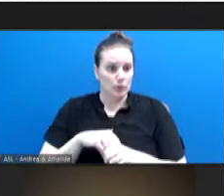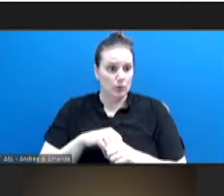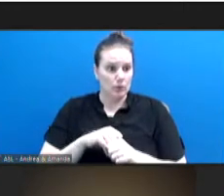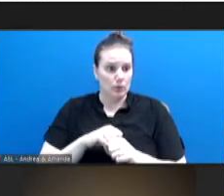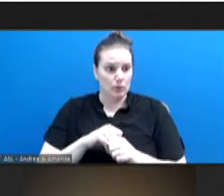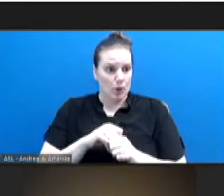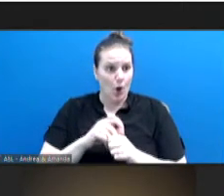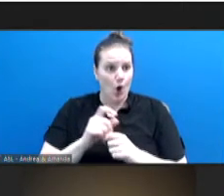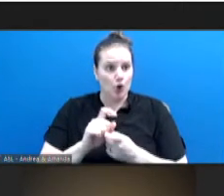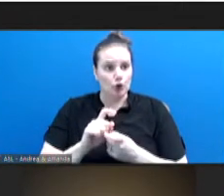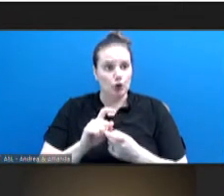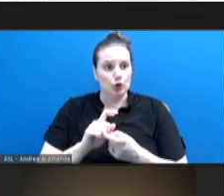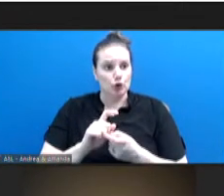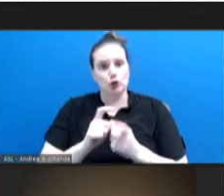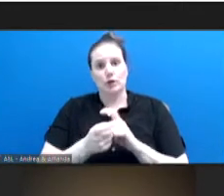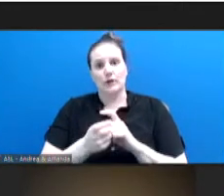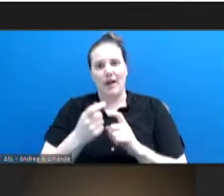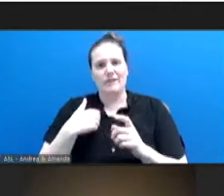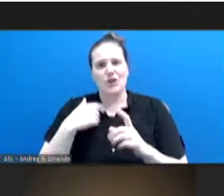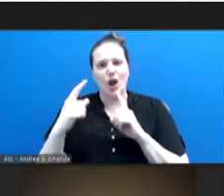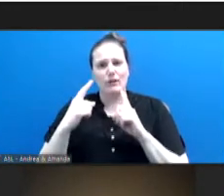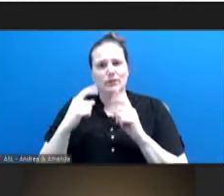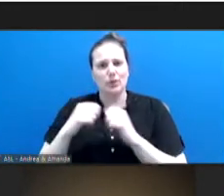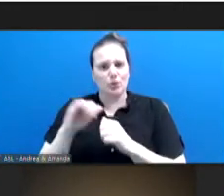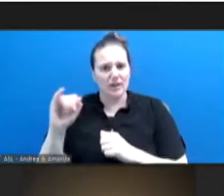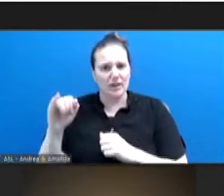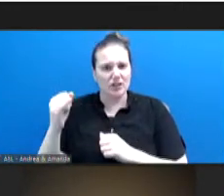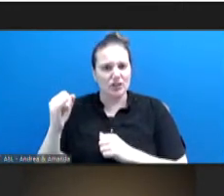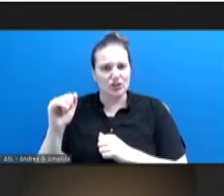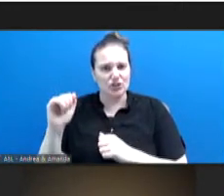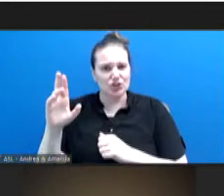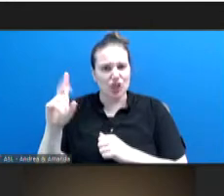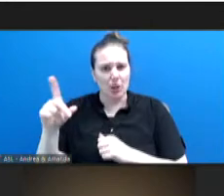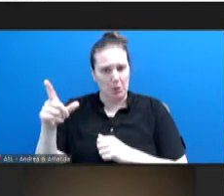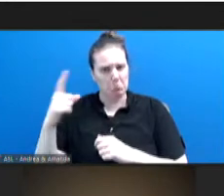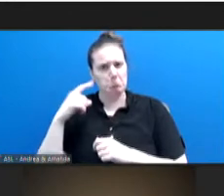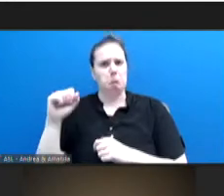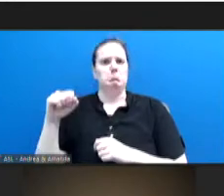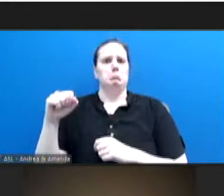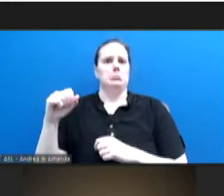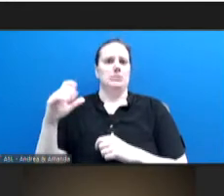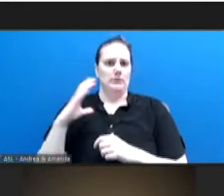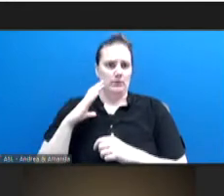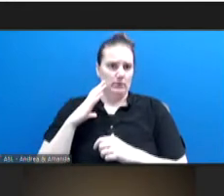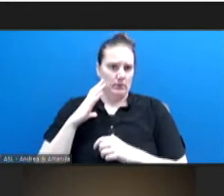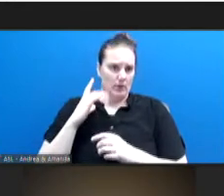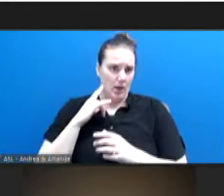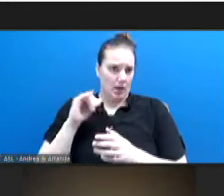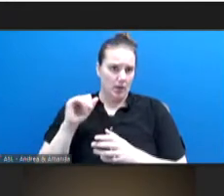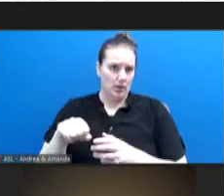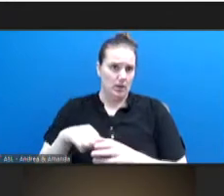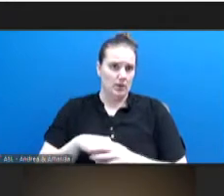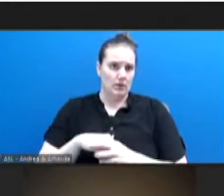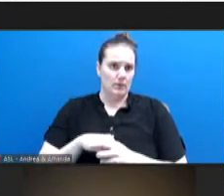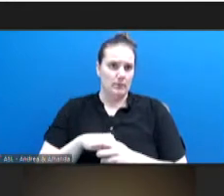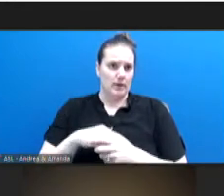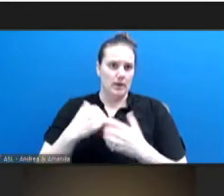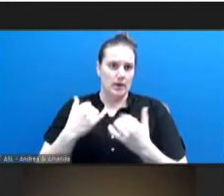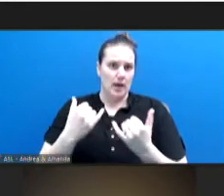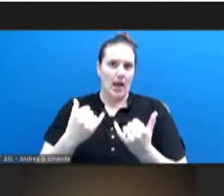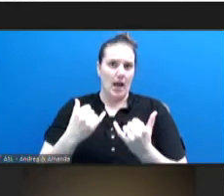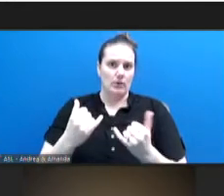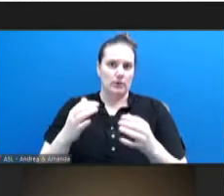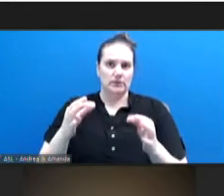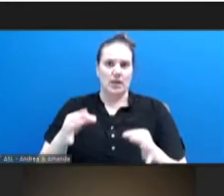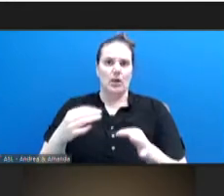an acceptable alternative. I had a conversation with Jared about that. He had said he thought it was, but we are now, you know, now it's decided